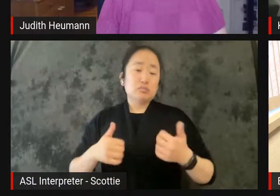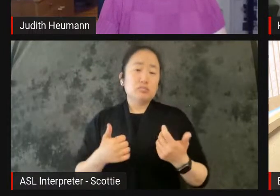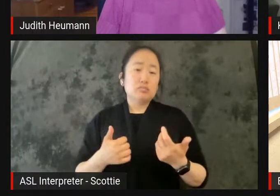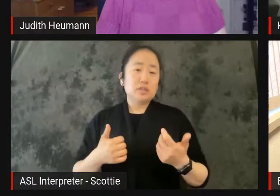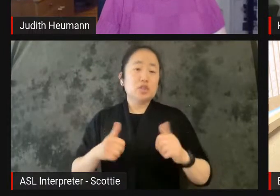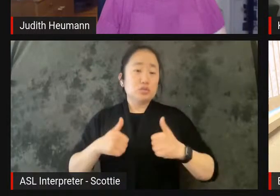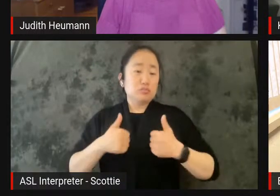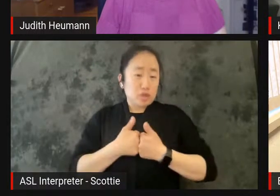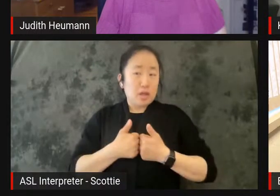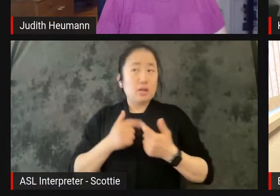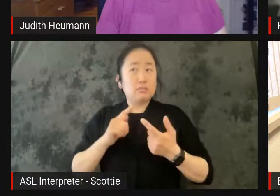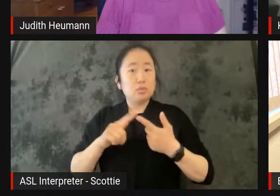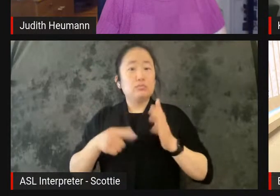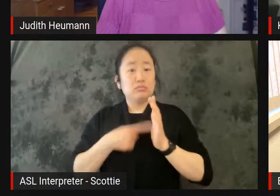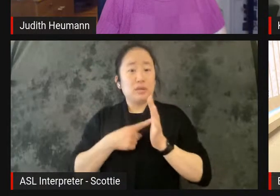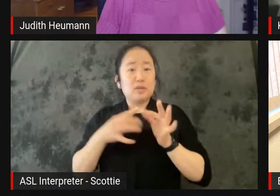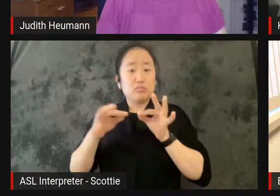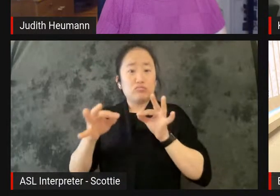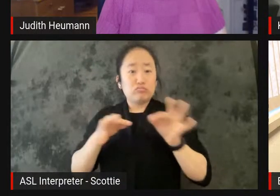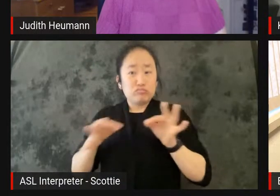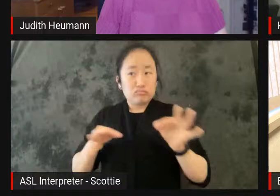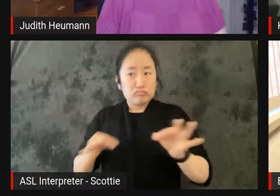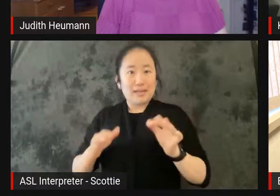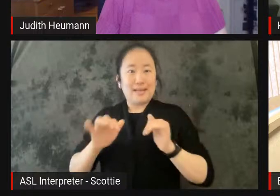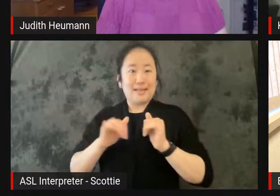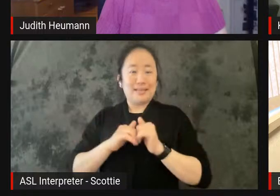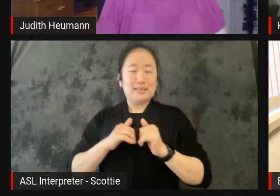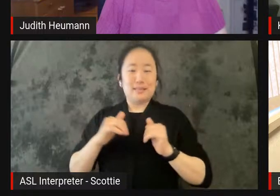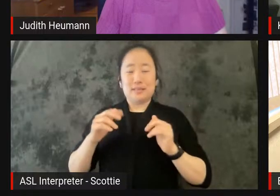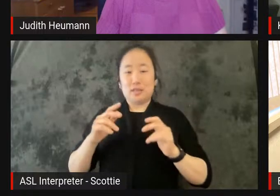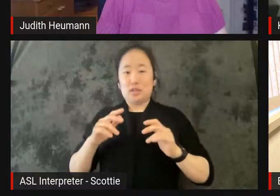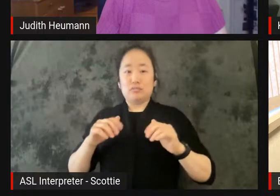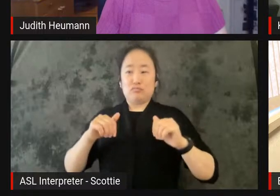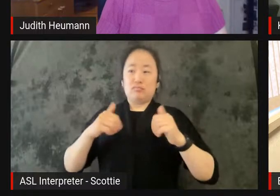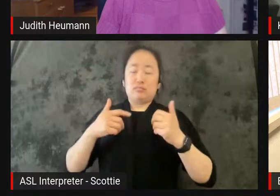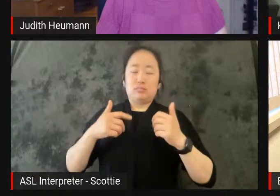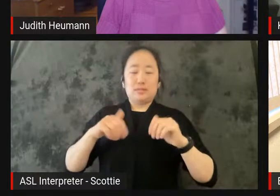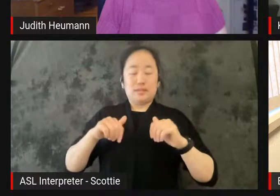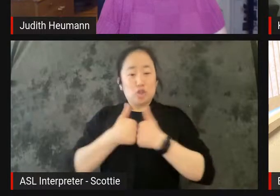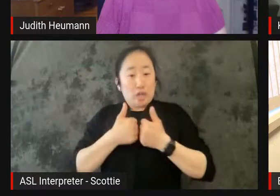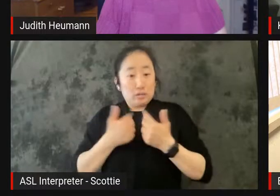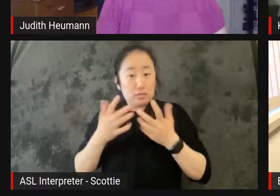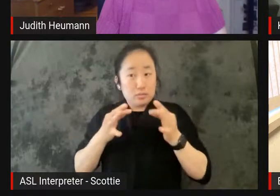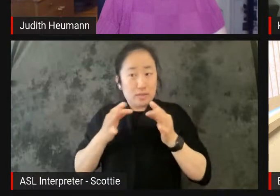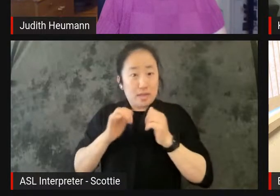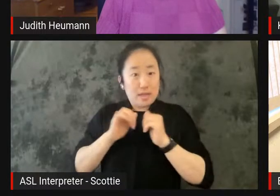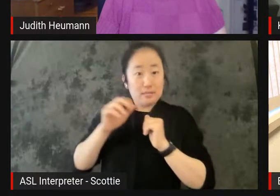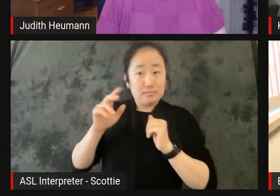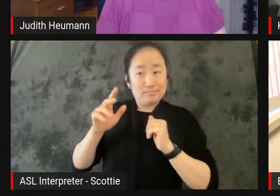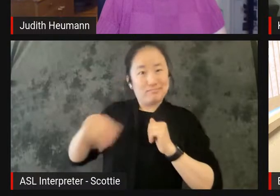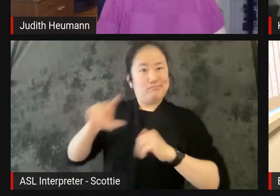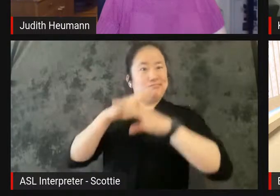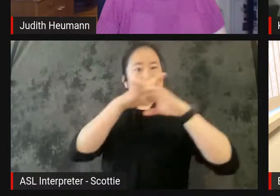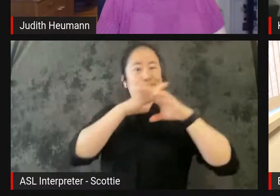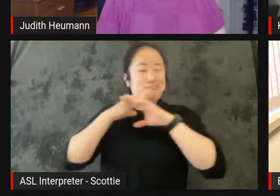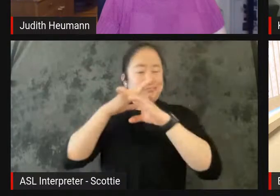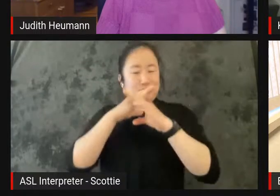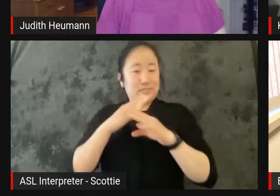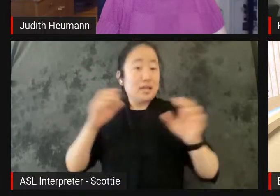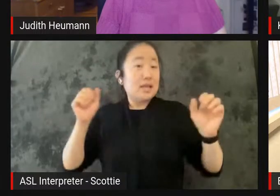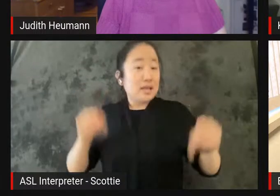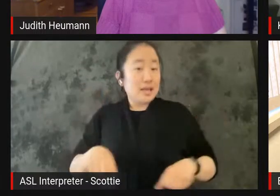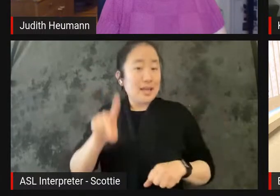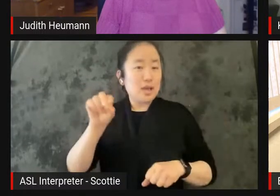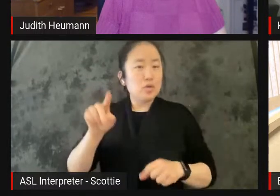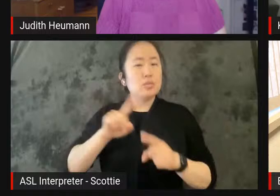way, is something that we need to be doing. But until we can really